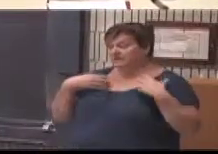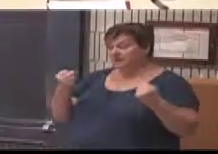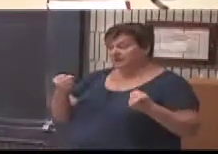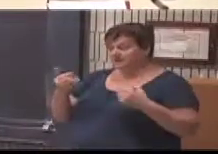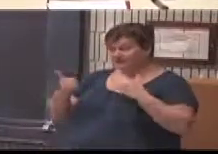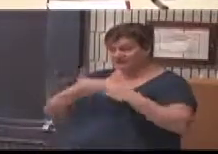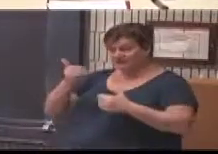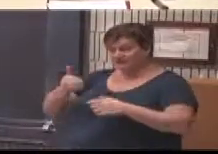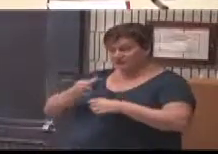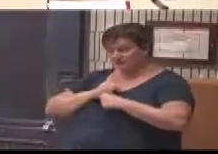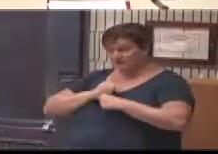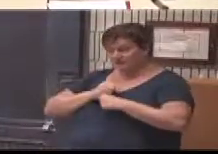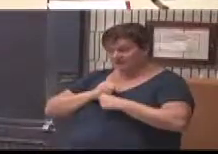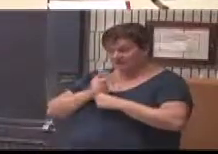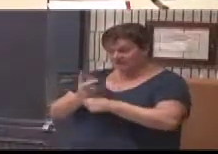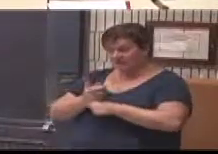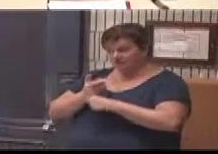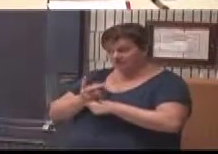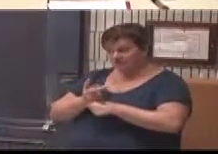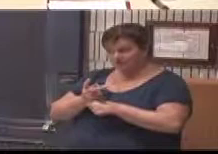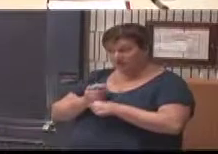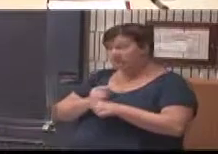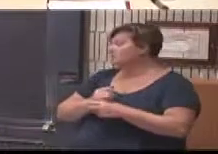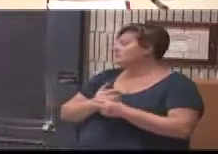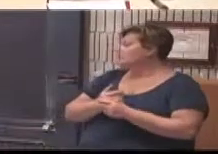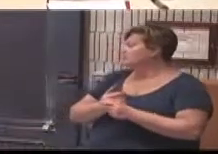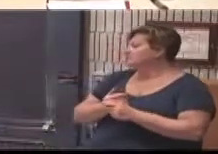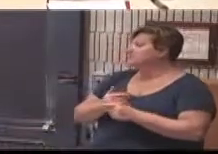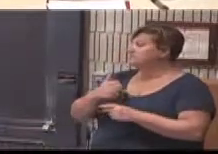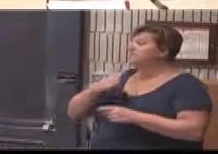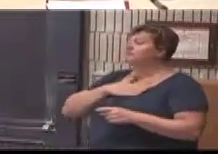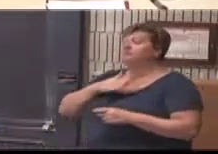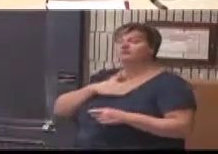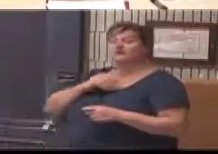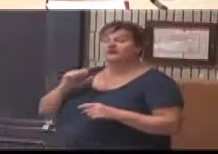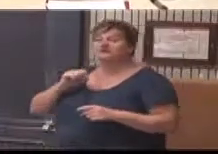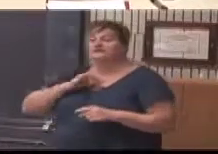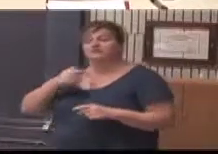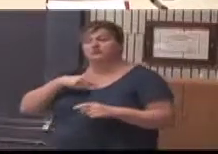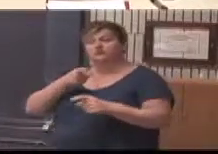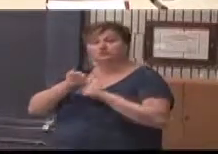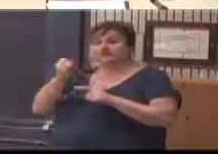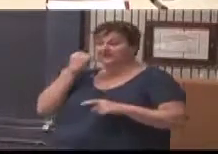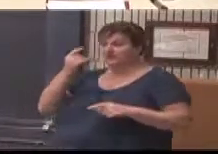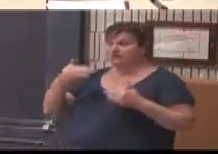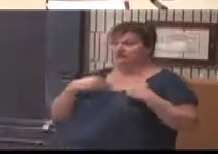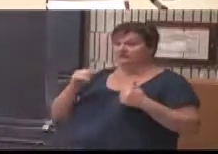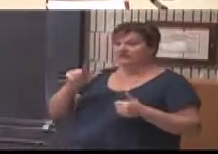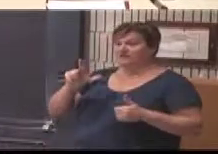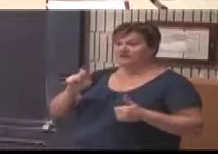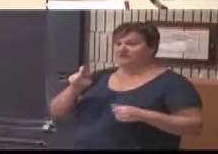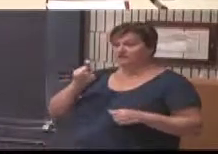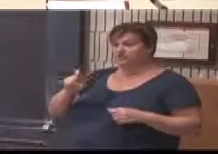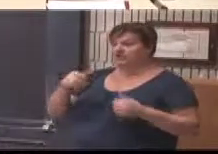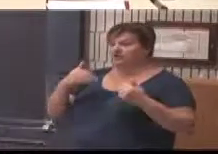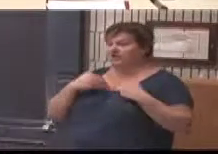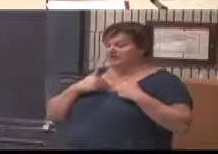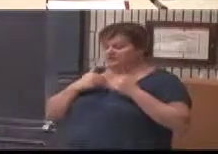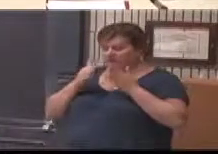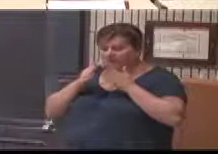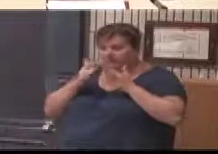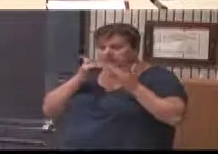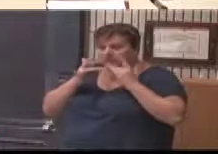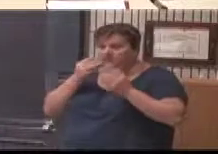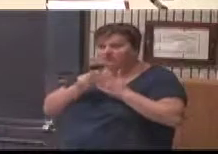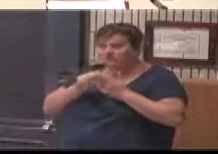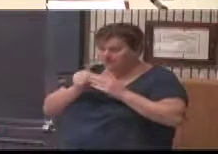pays for a lot more than a lot of other insurance. Yeah, in my staff, we kind of joke that if you have ALS, you should either have so little money that